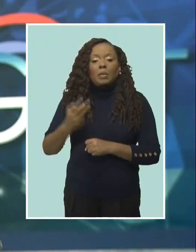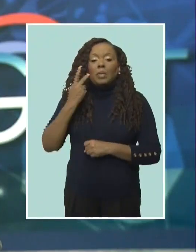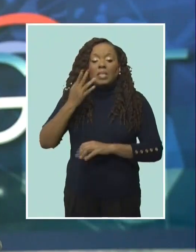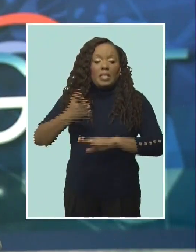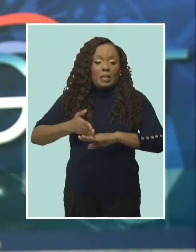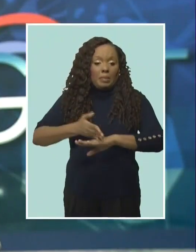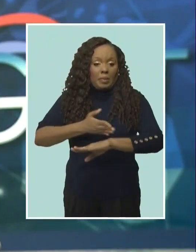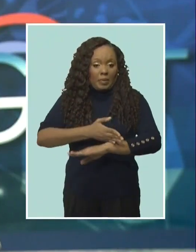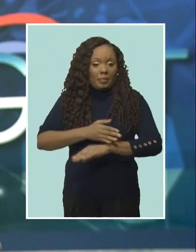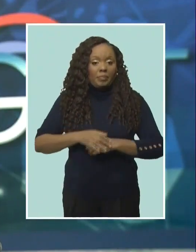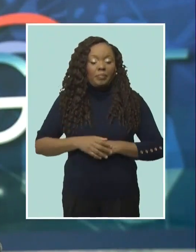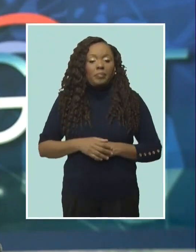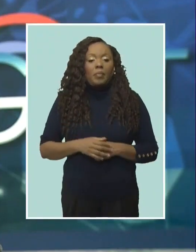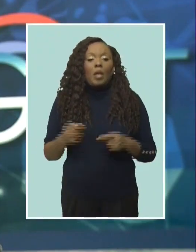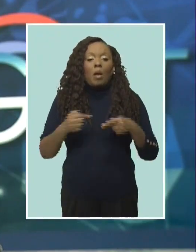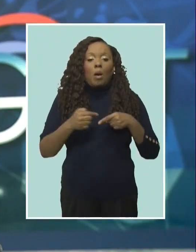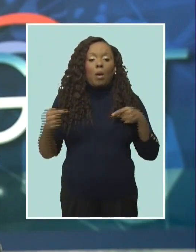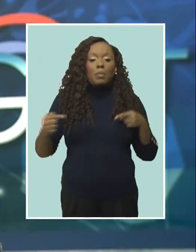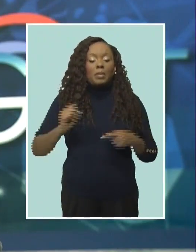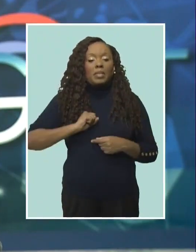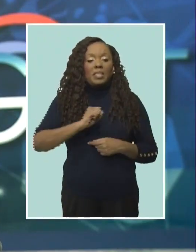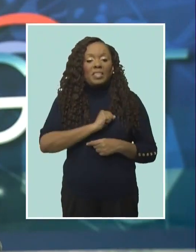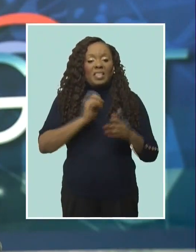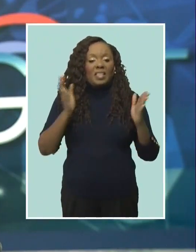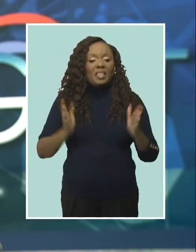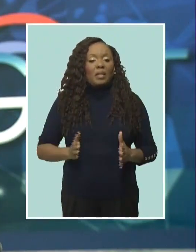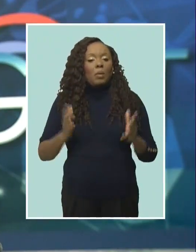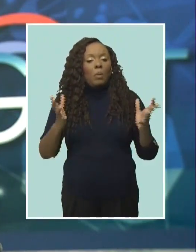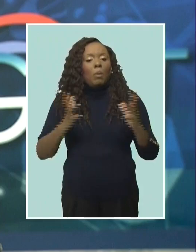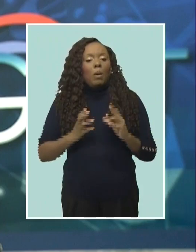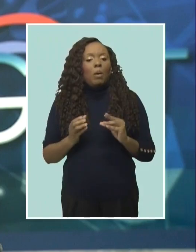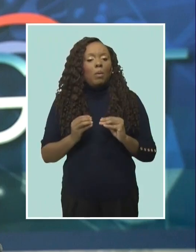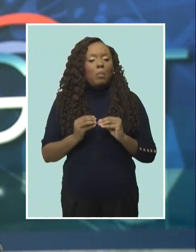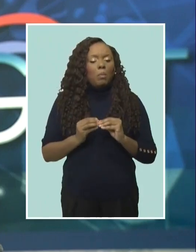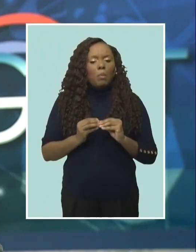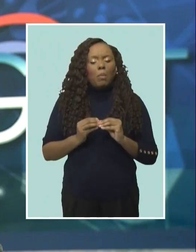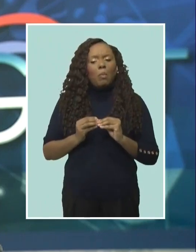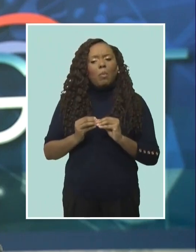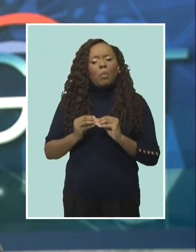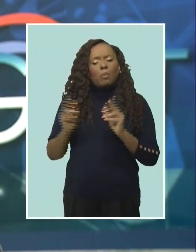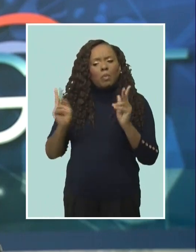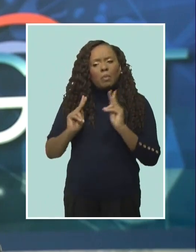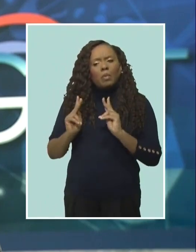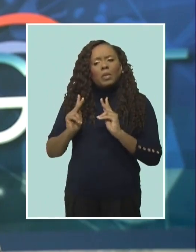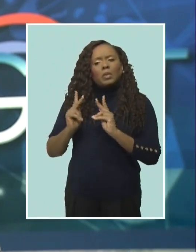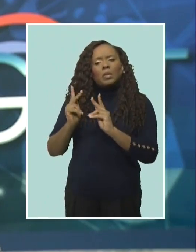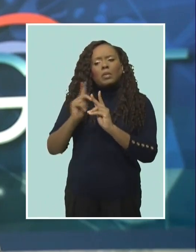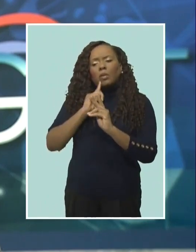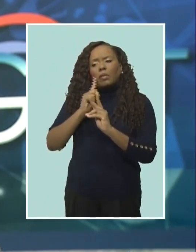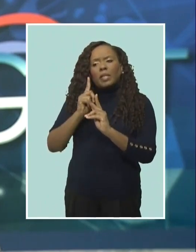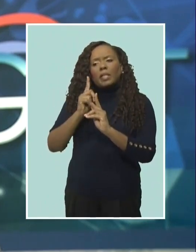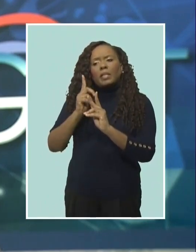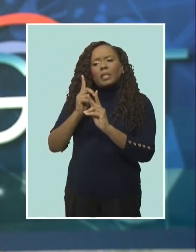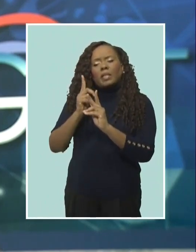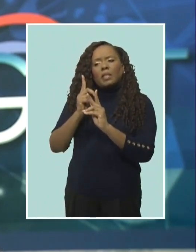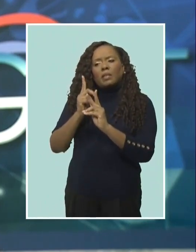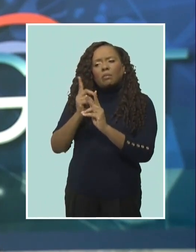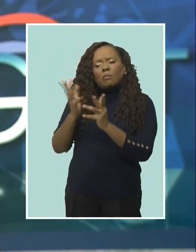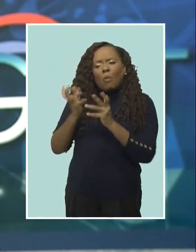Opposition Senator Ryan Walters, in his contribution, called for greater efforts to be made to attract foreign direct